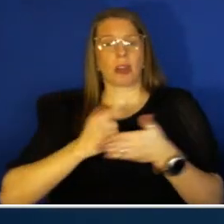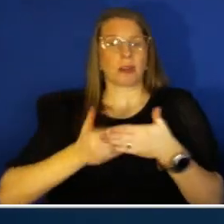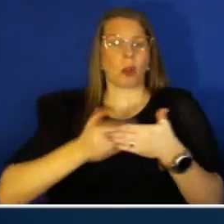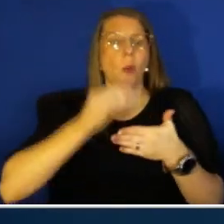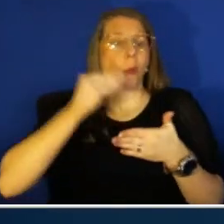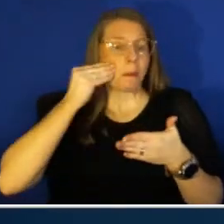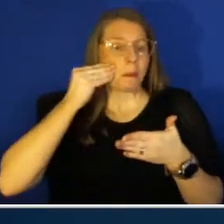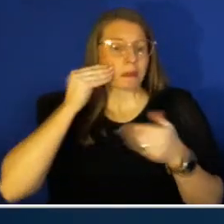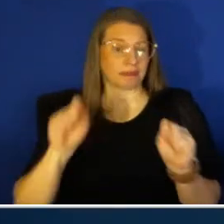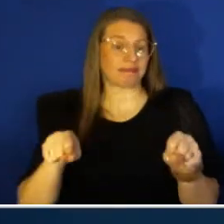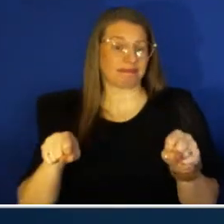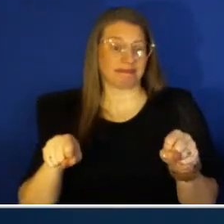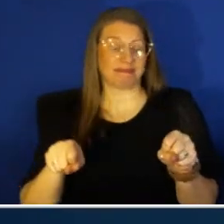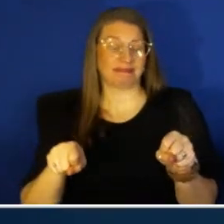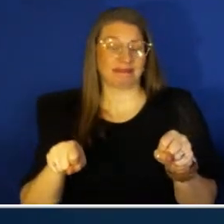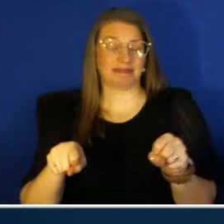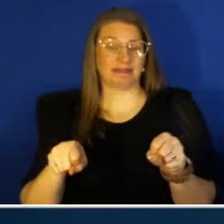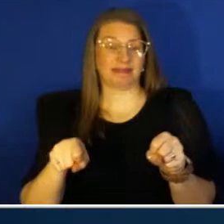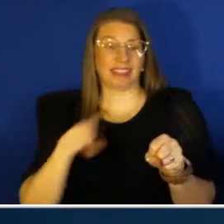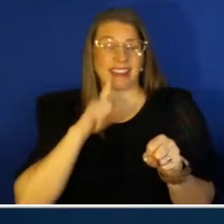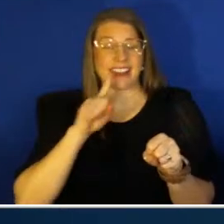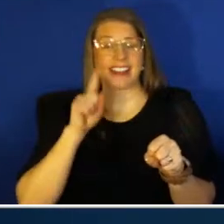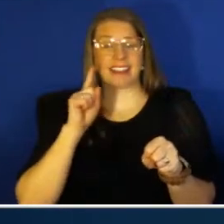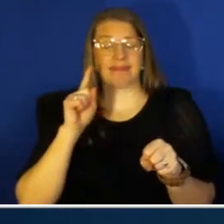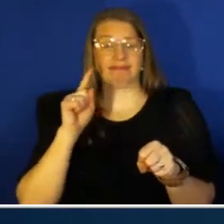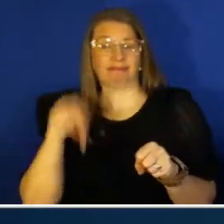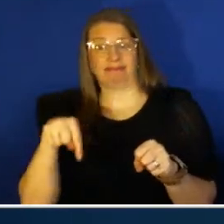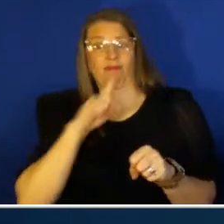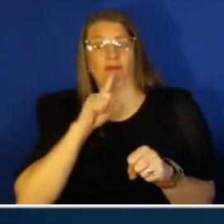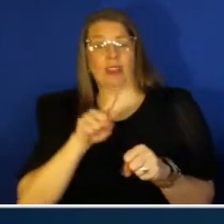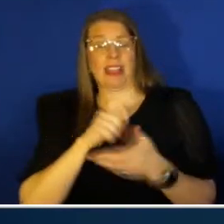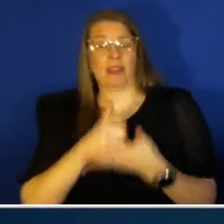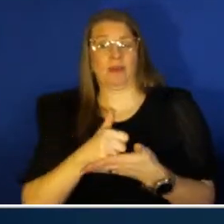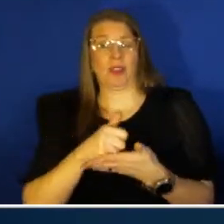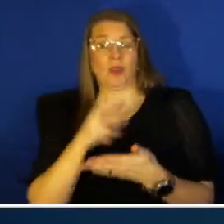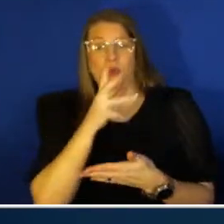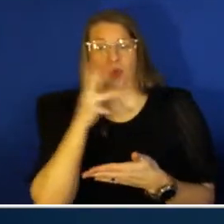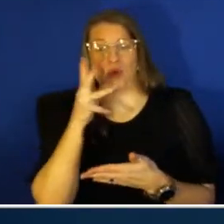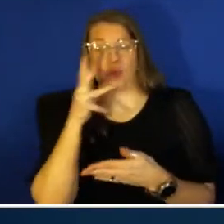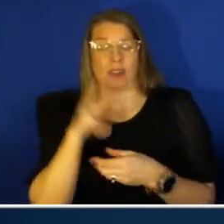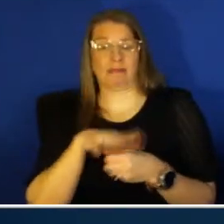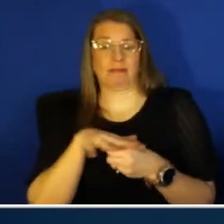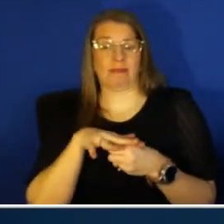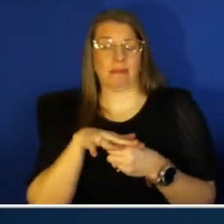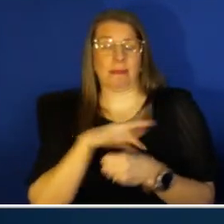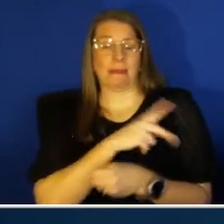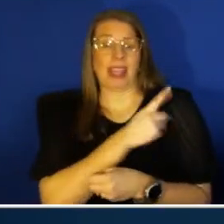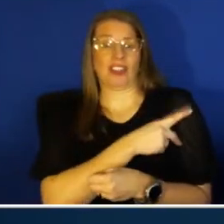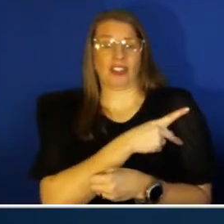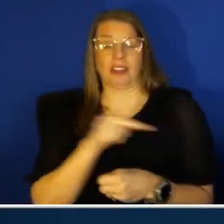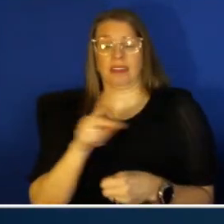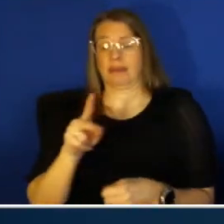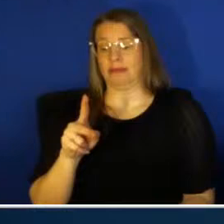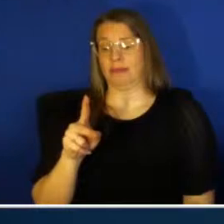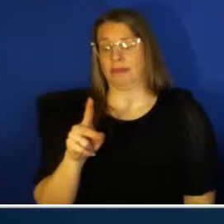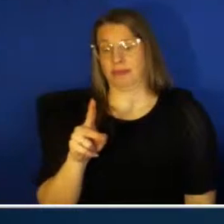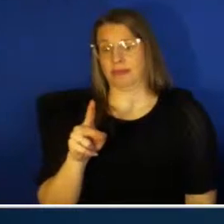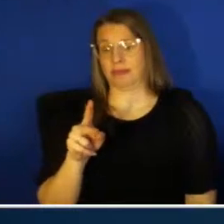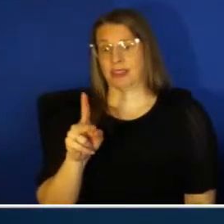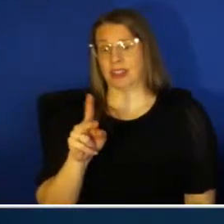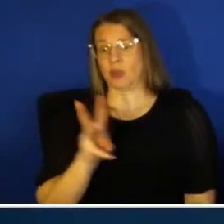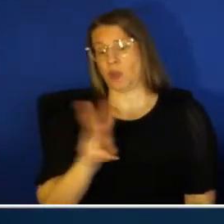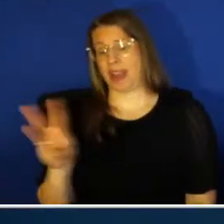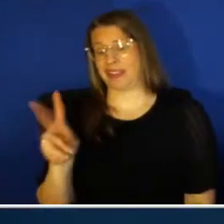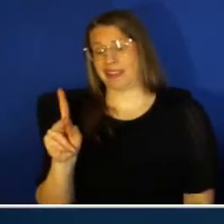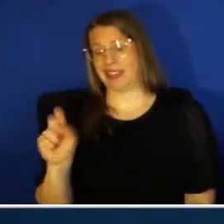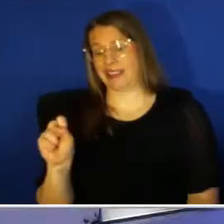So really, I think this really helps some of the rural patients, maybe in western Kansas, have access to clinical trials that we offer, but getting treated